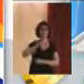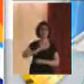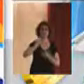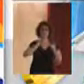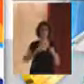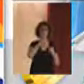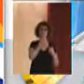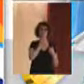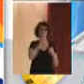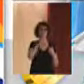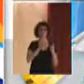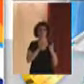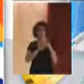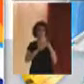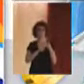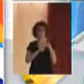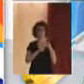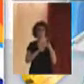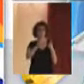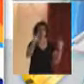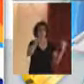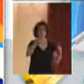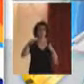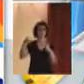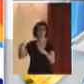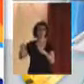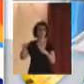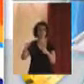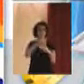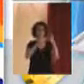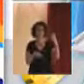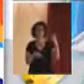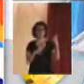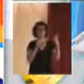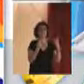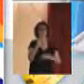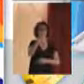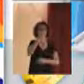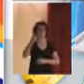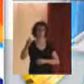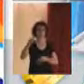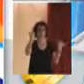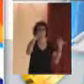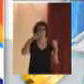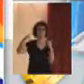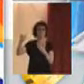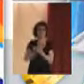the environment affects a person. And this taxonomical classification